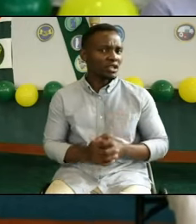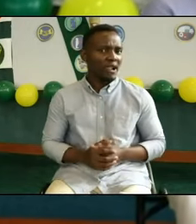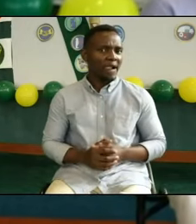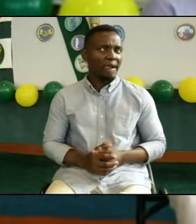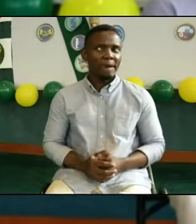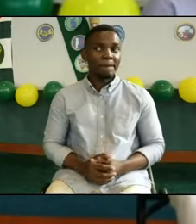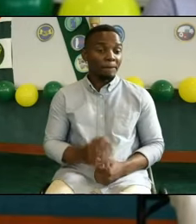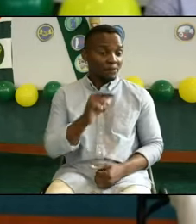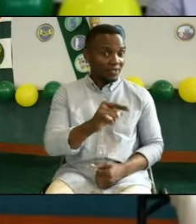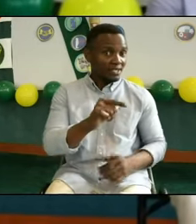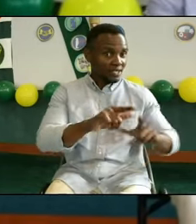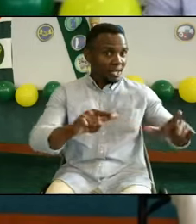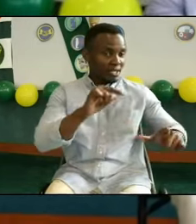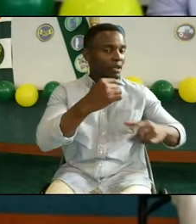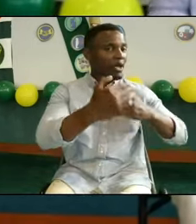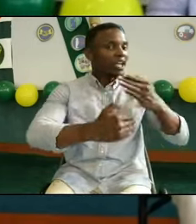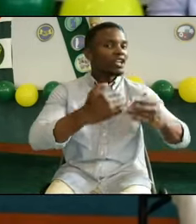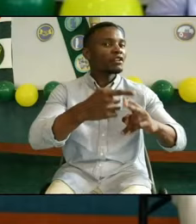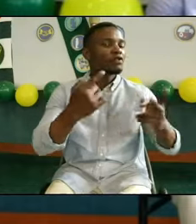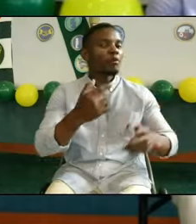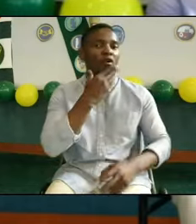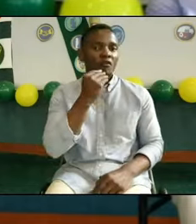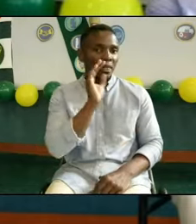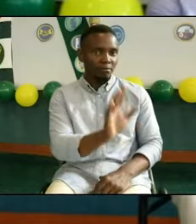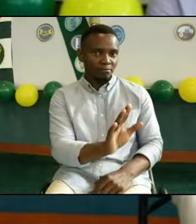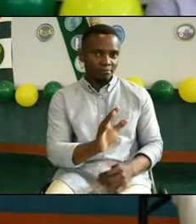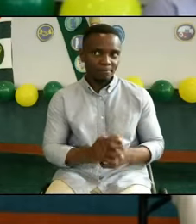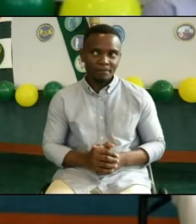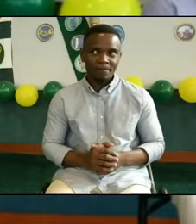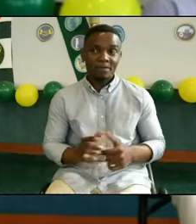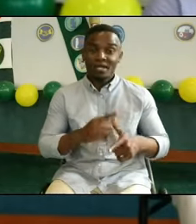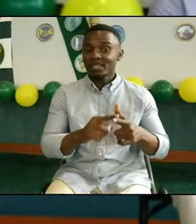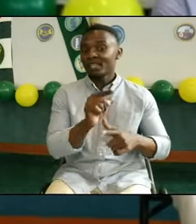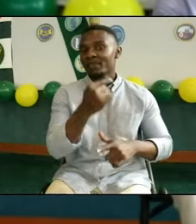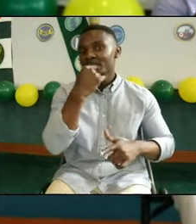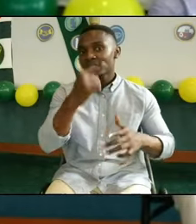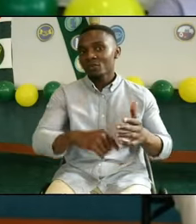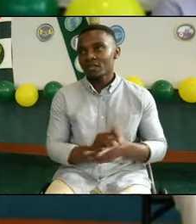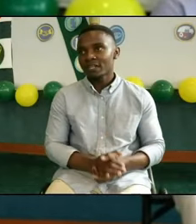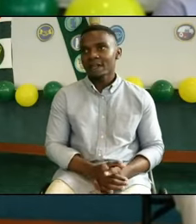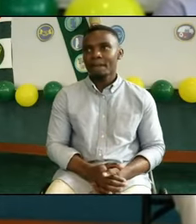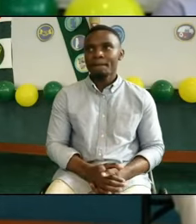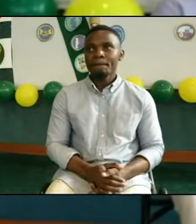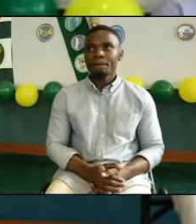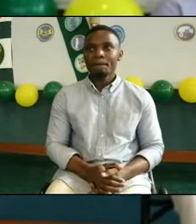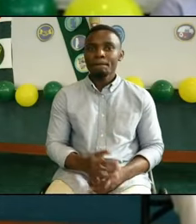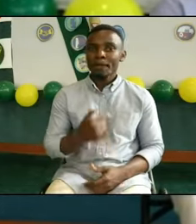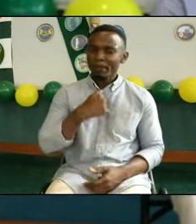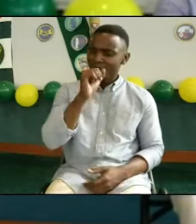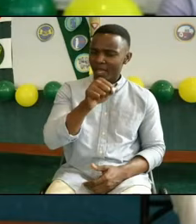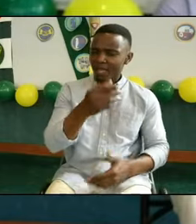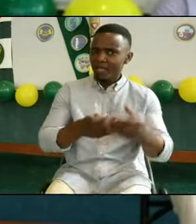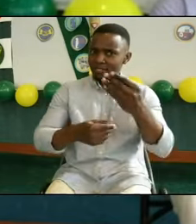It was his inheritance. It was his birthright. And he said, "Anyway, I may sell the land